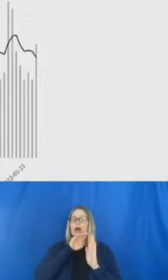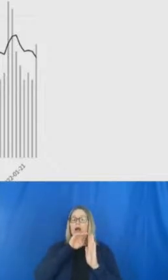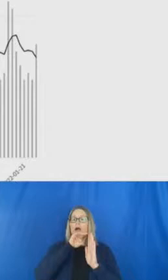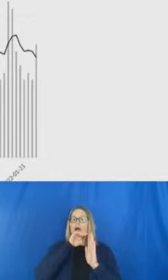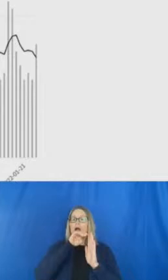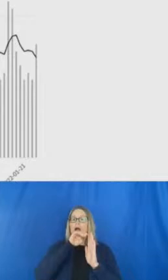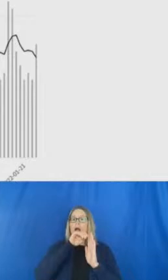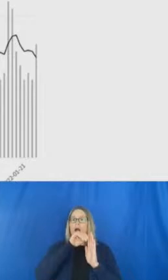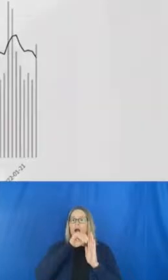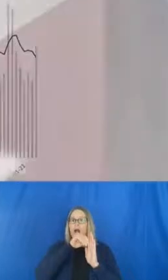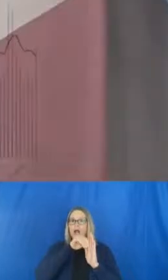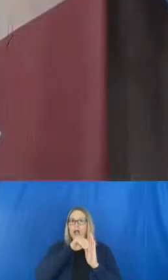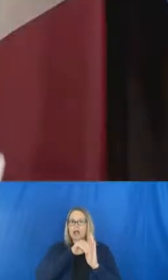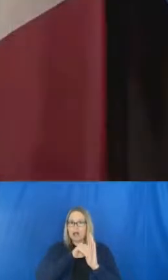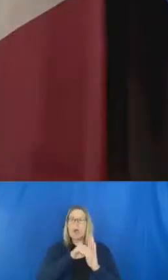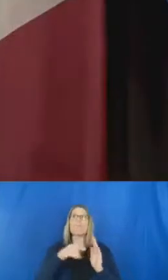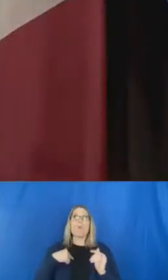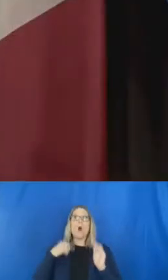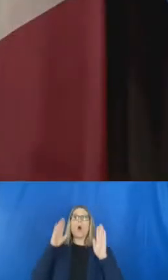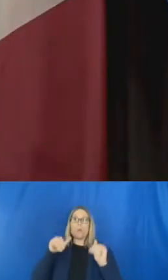hoping to see.